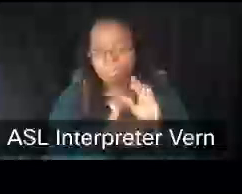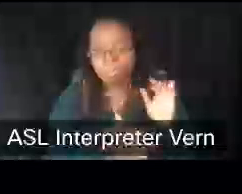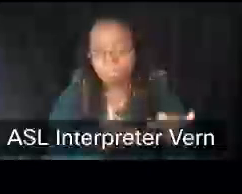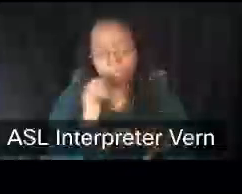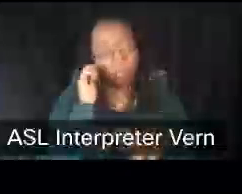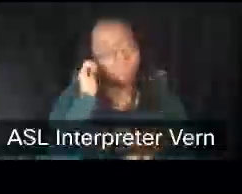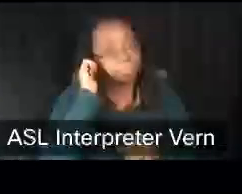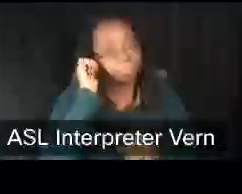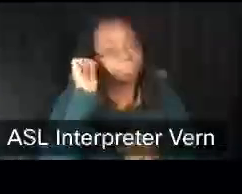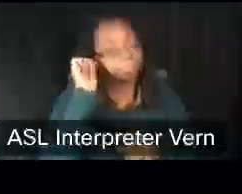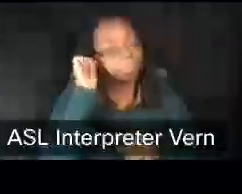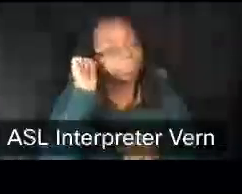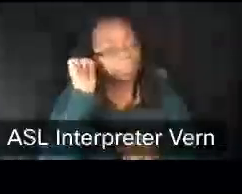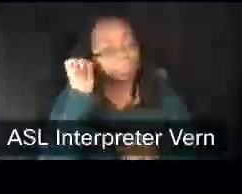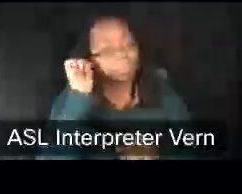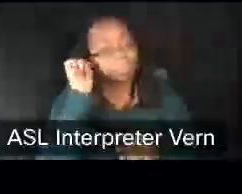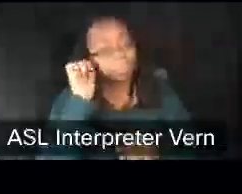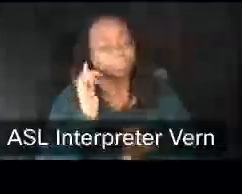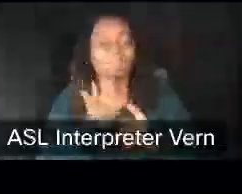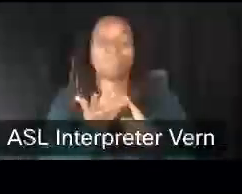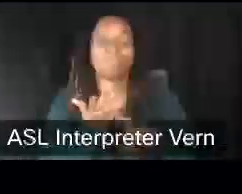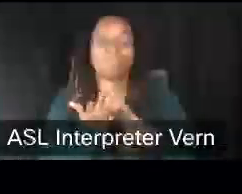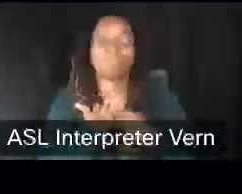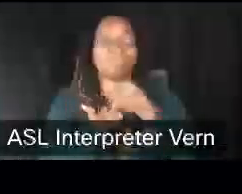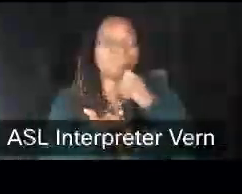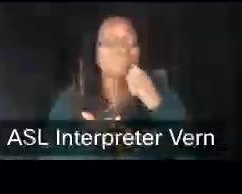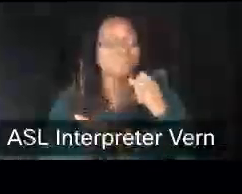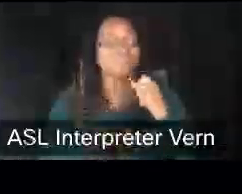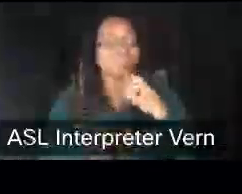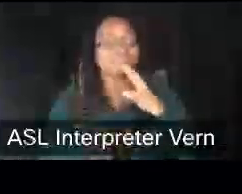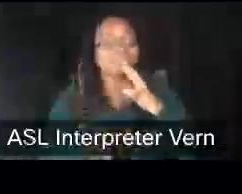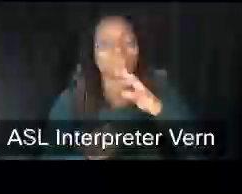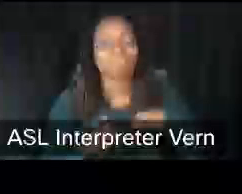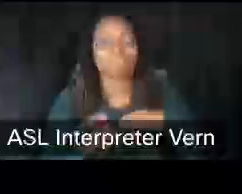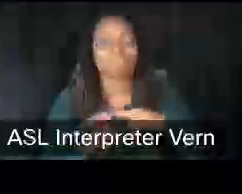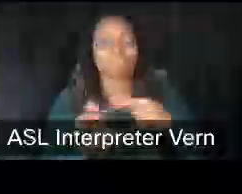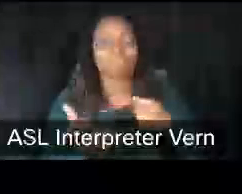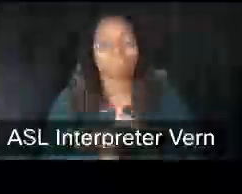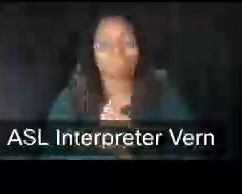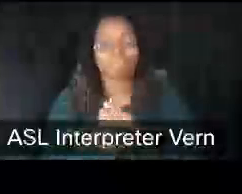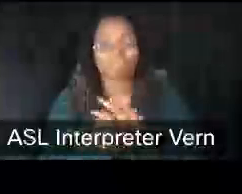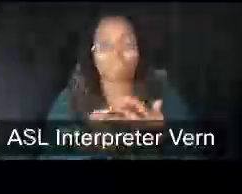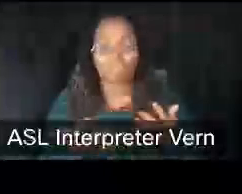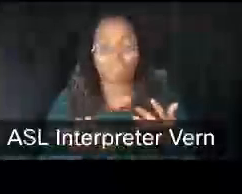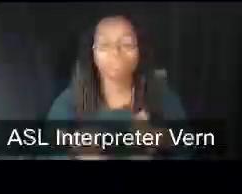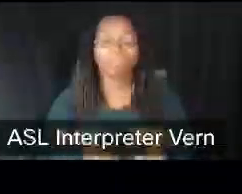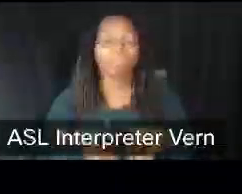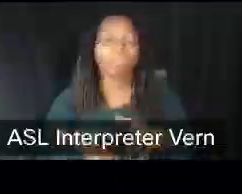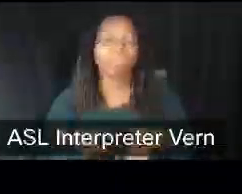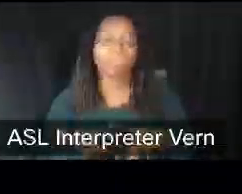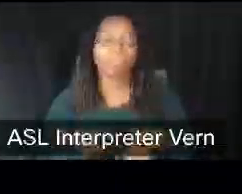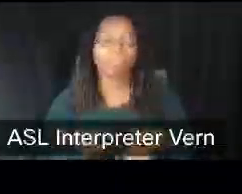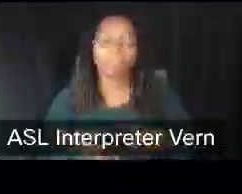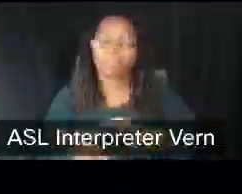That sometimes it's not the talking about everything, but it is the talking about what's coming up for